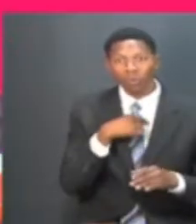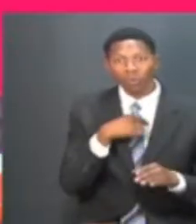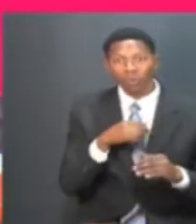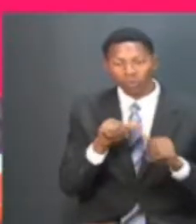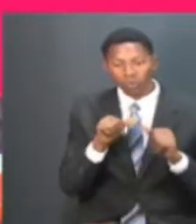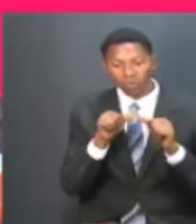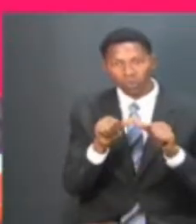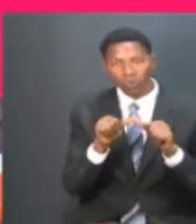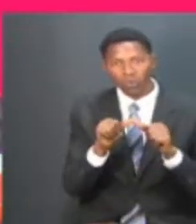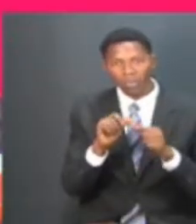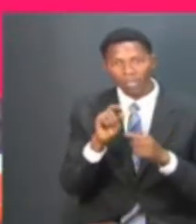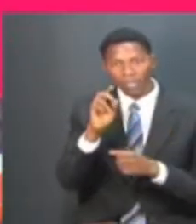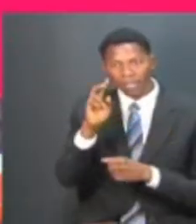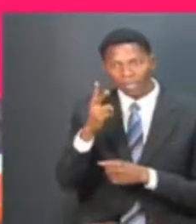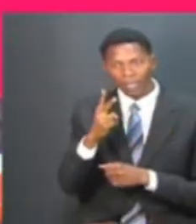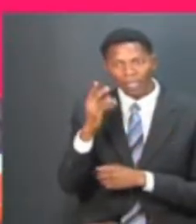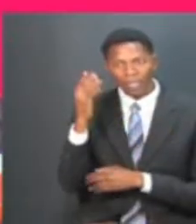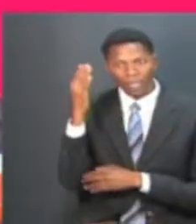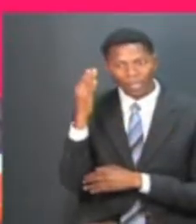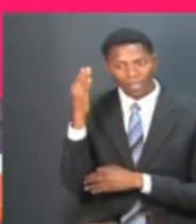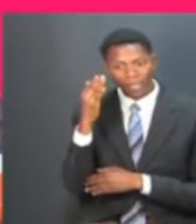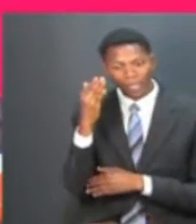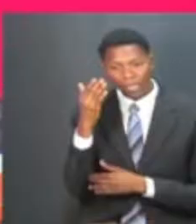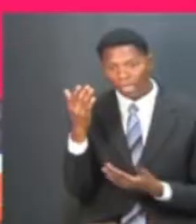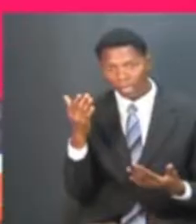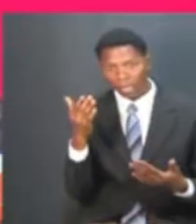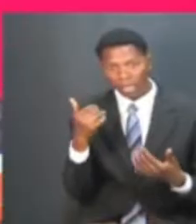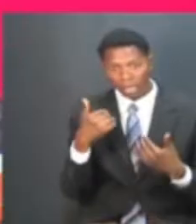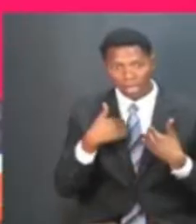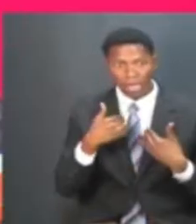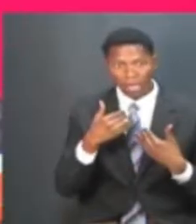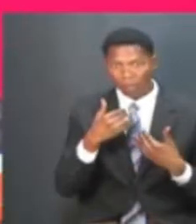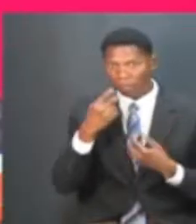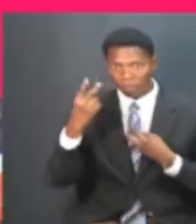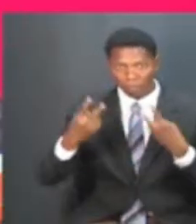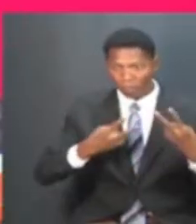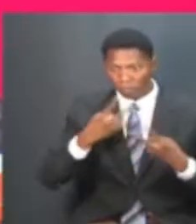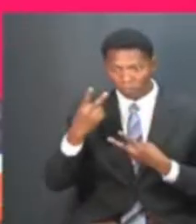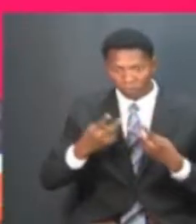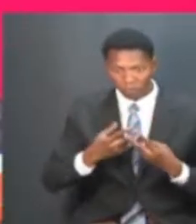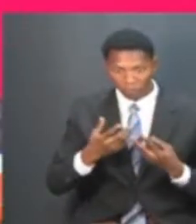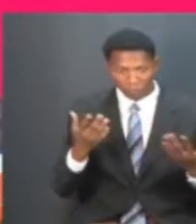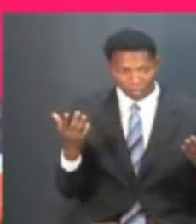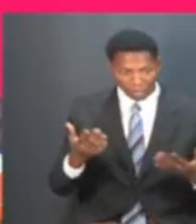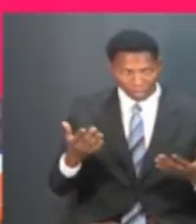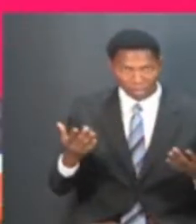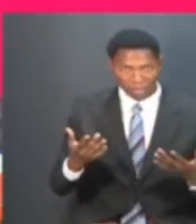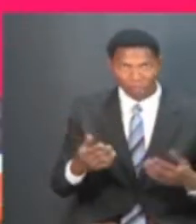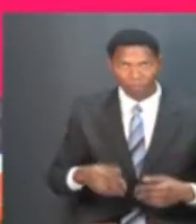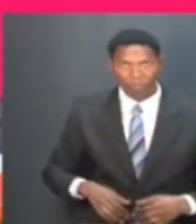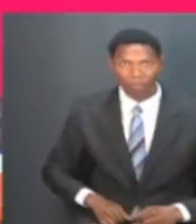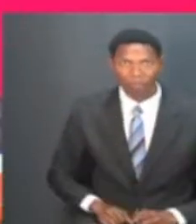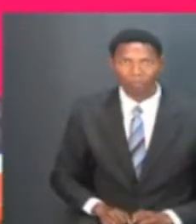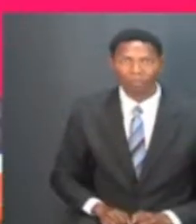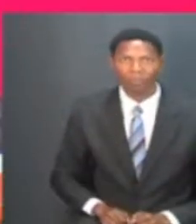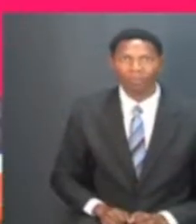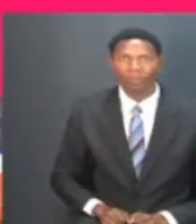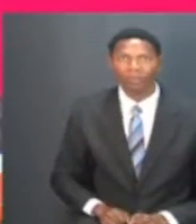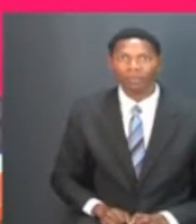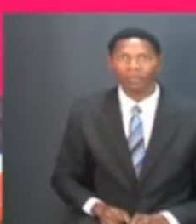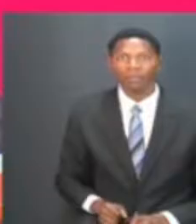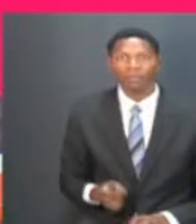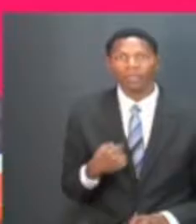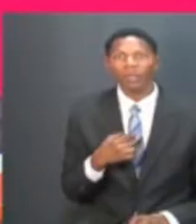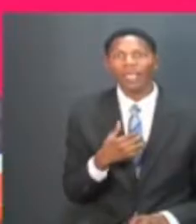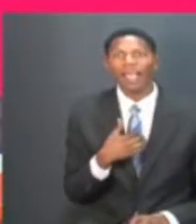permit me to acknowledge the presence of our dear students visiting us in Parliament. We have